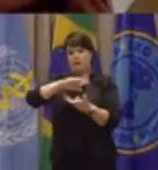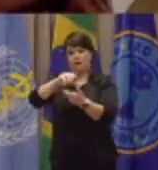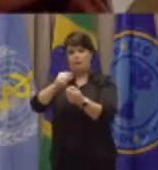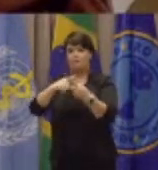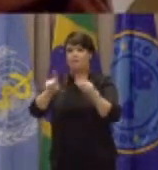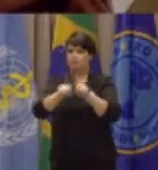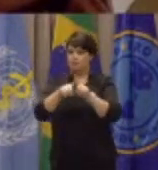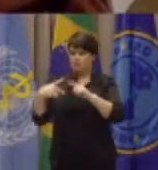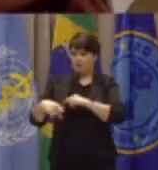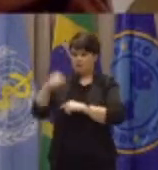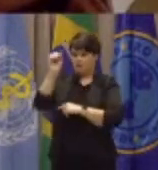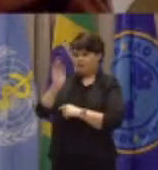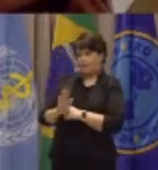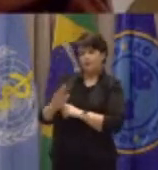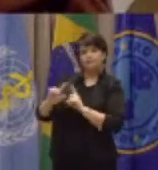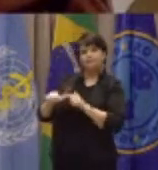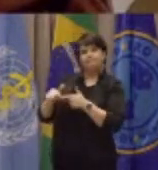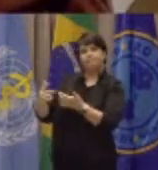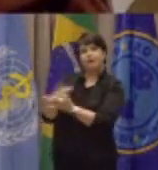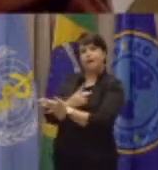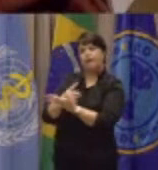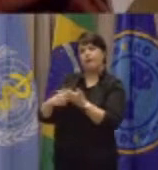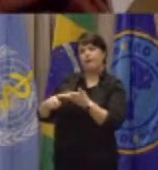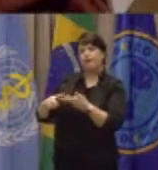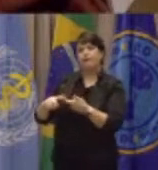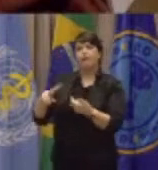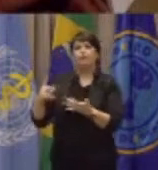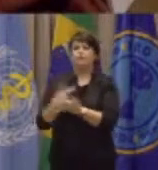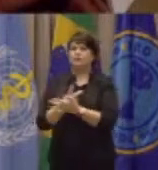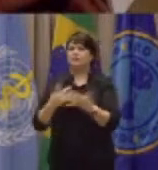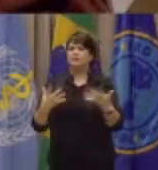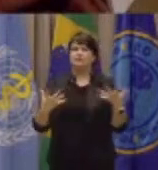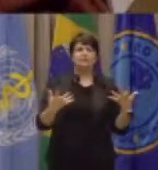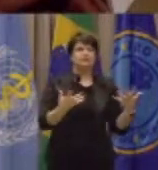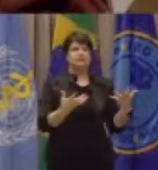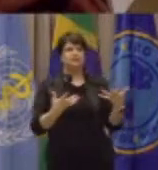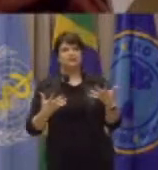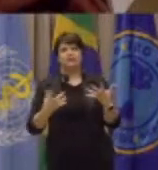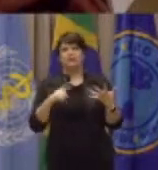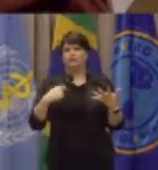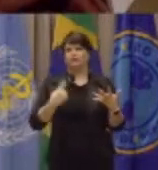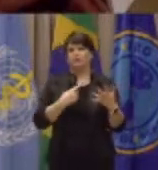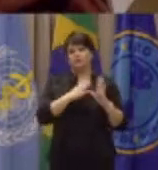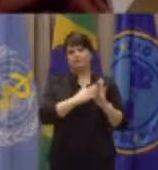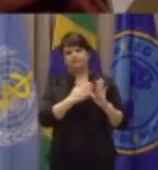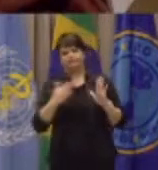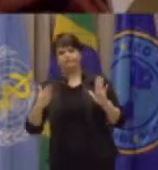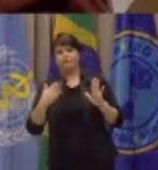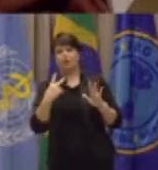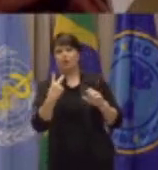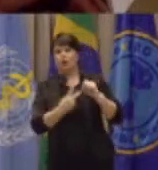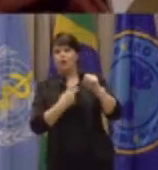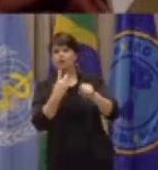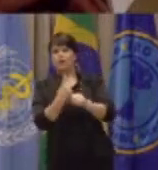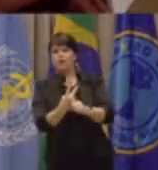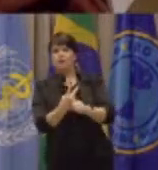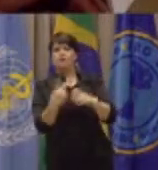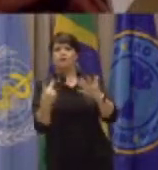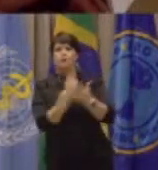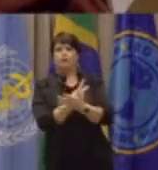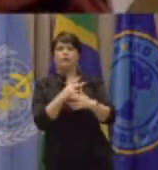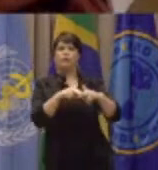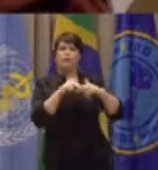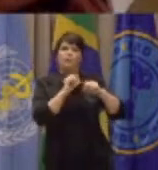but also in your country facing this adversity that we have been seeing through these